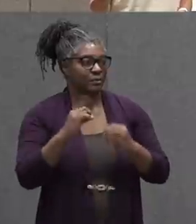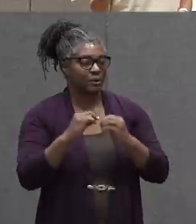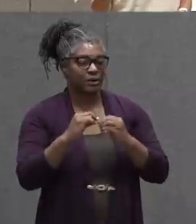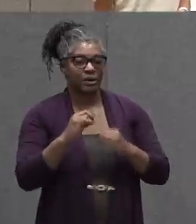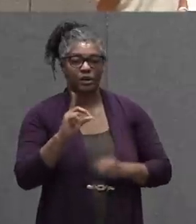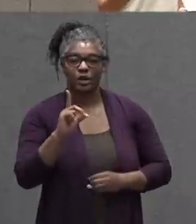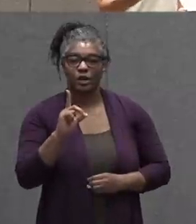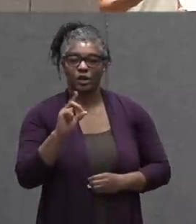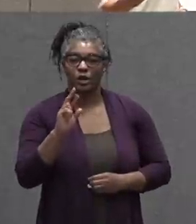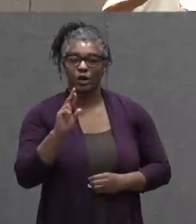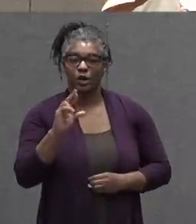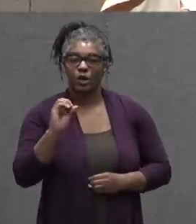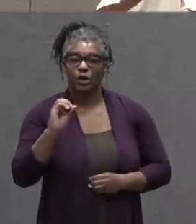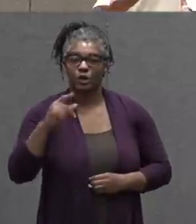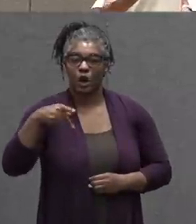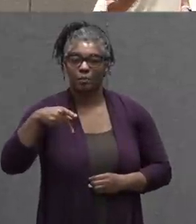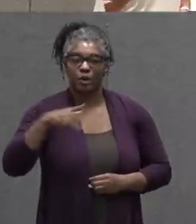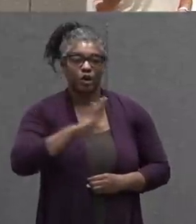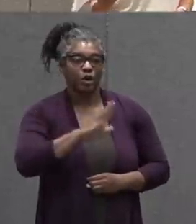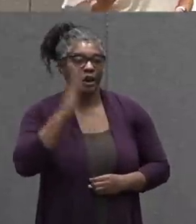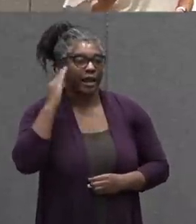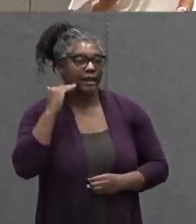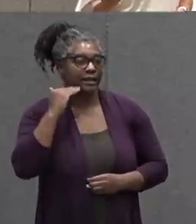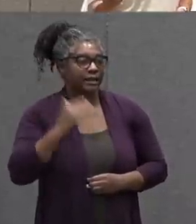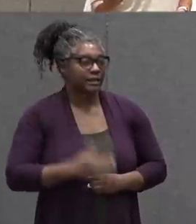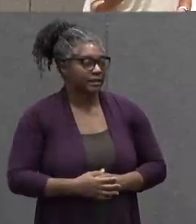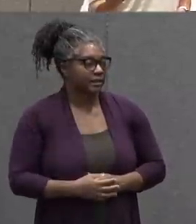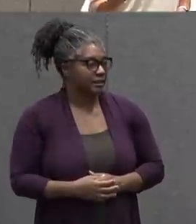Drop your head.